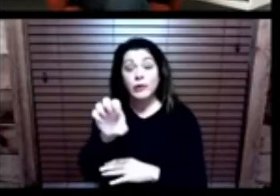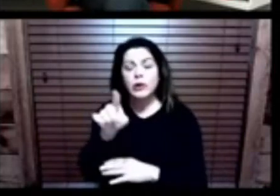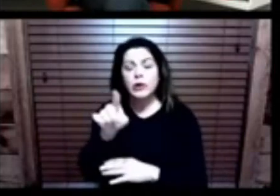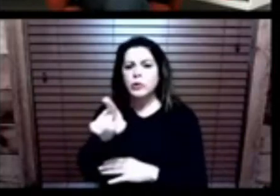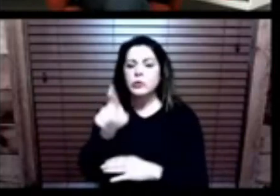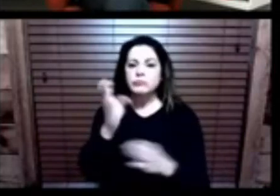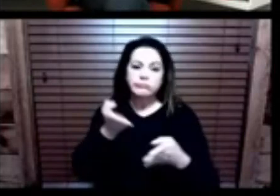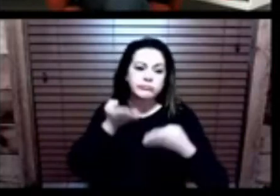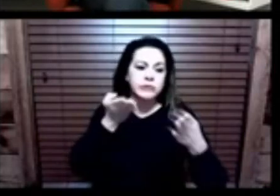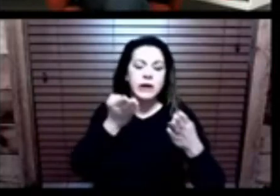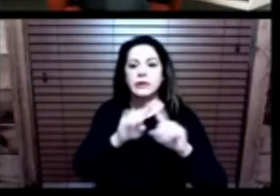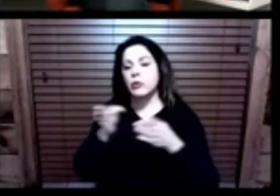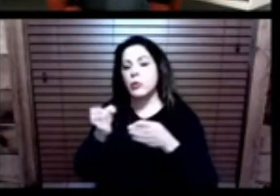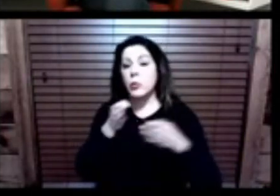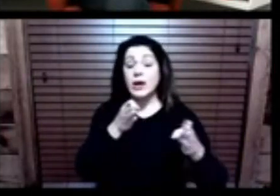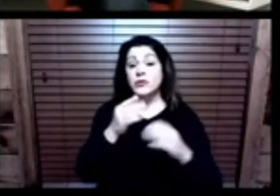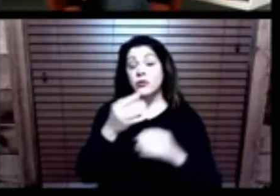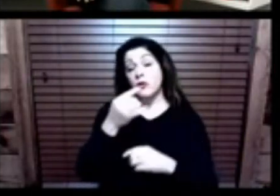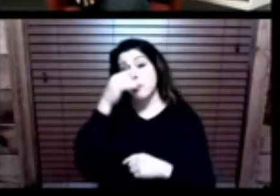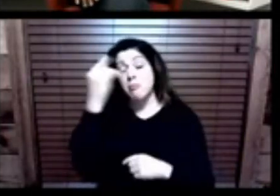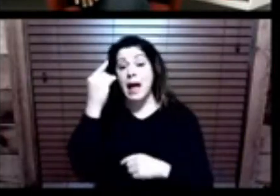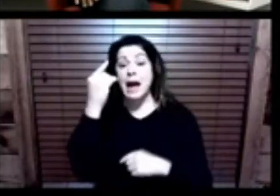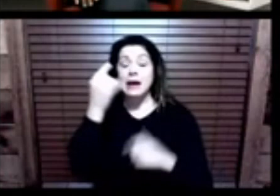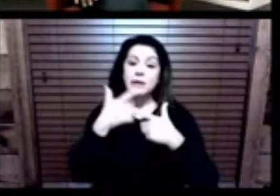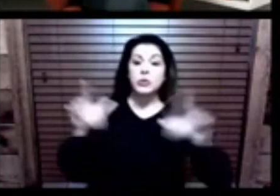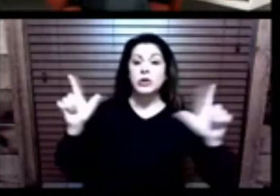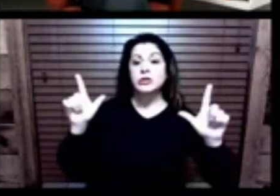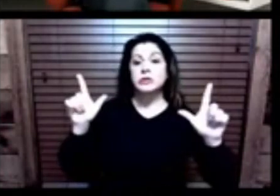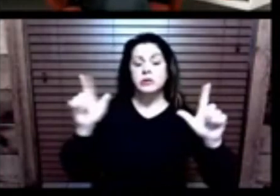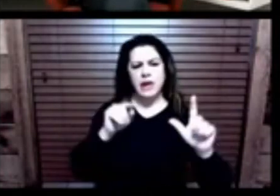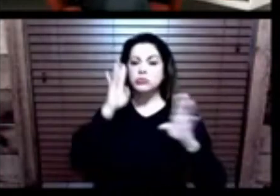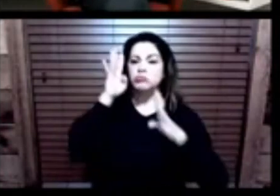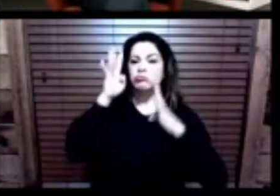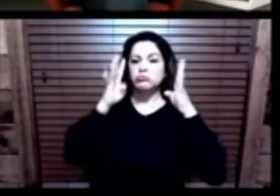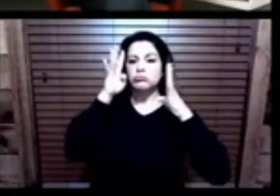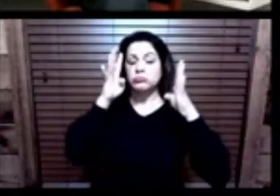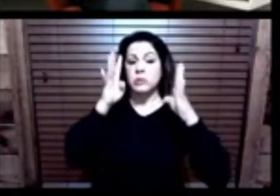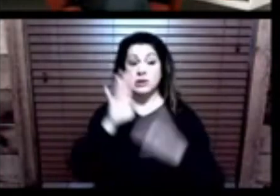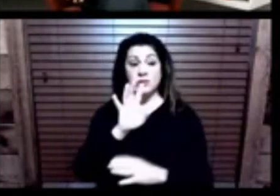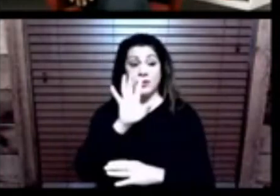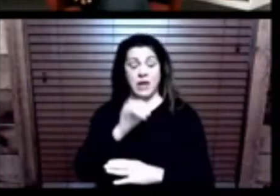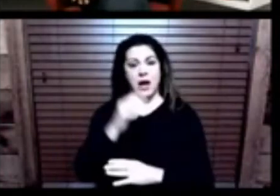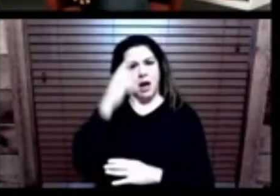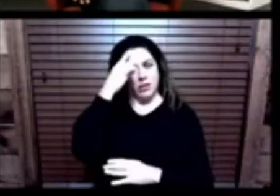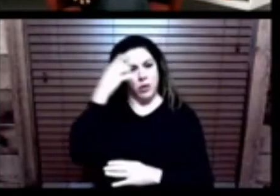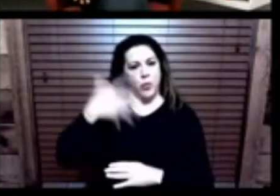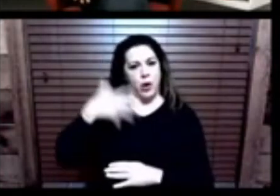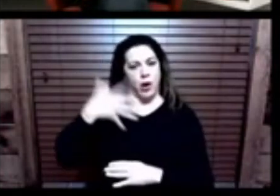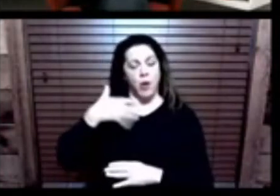Black liberation vis-a-vis creativity. So that's why that image is there. And it's definitely a